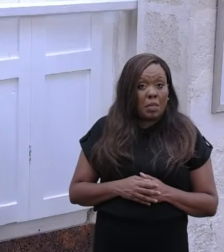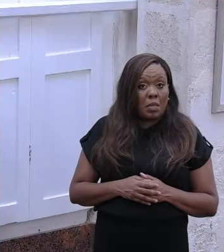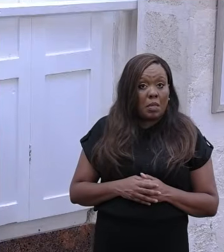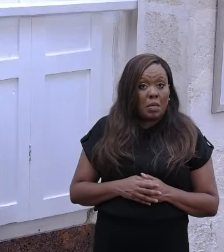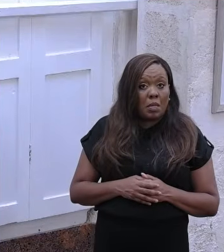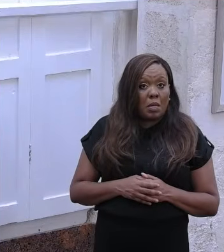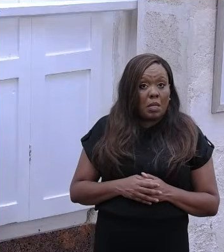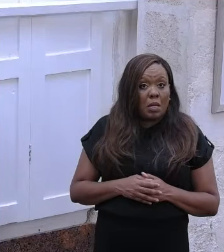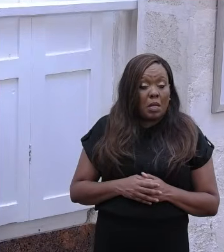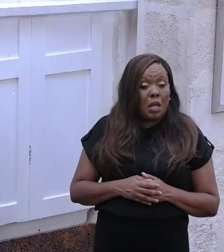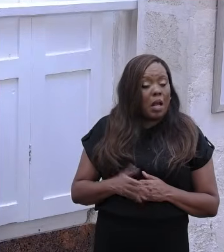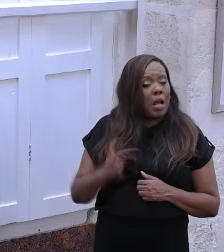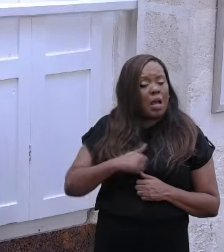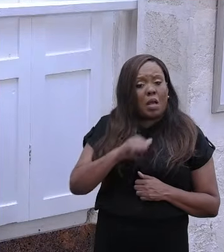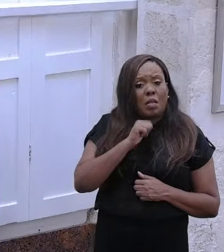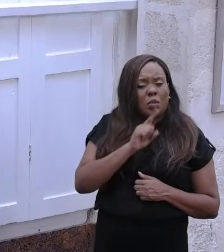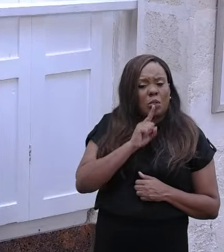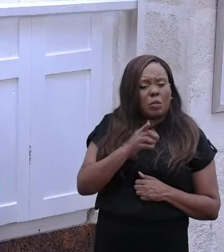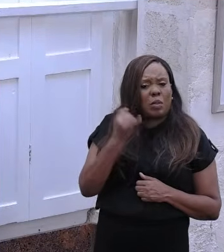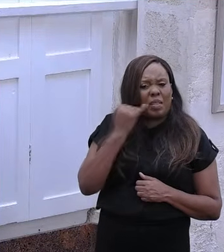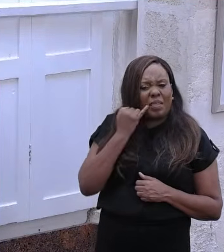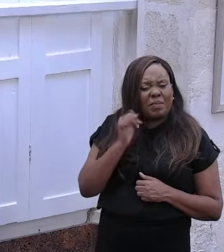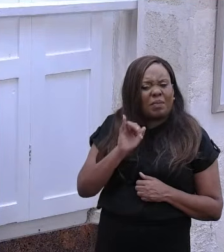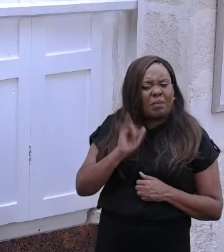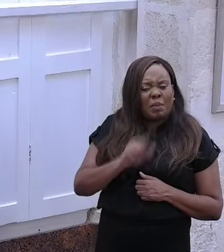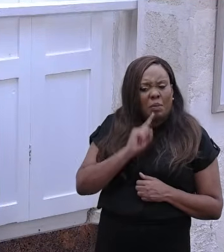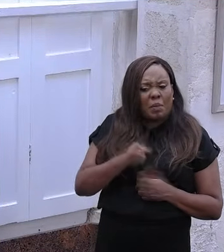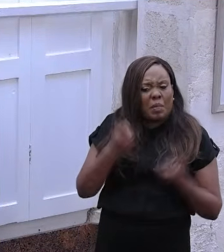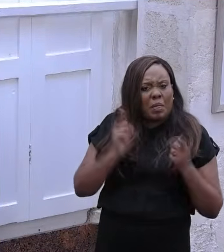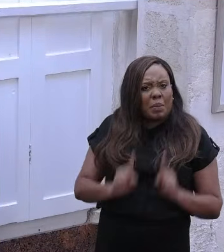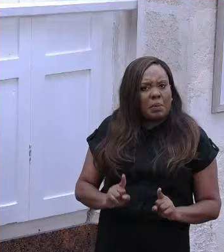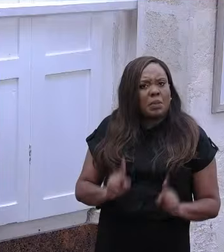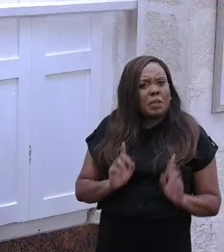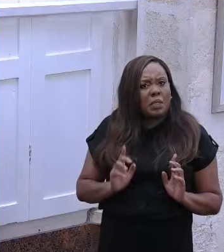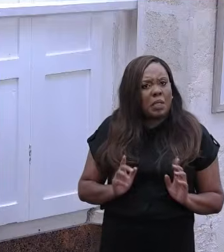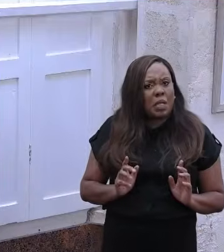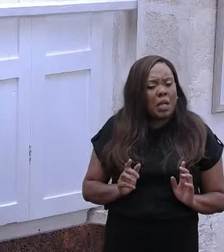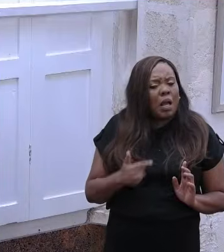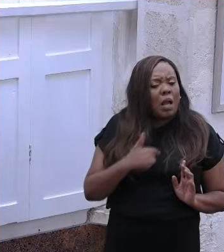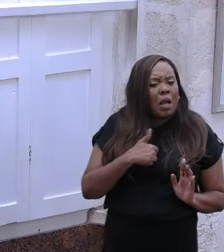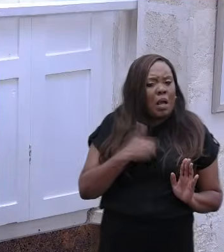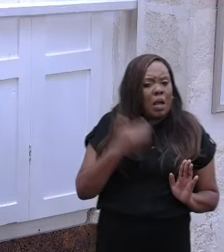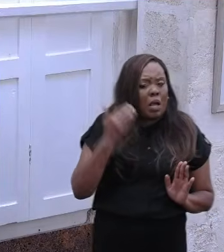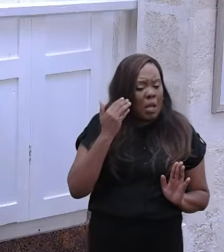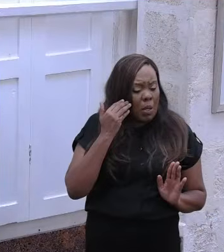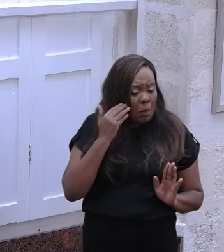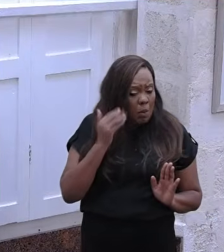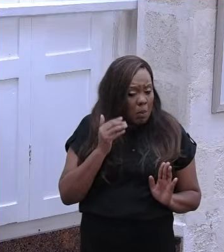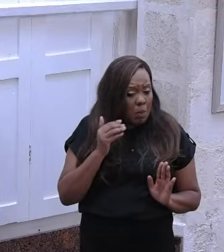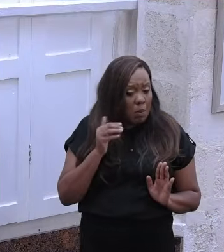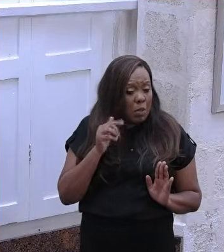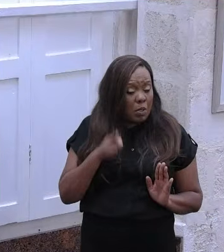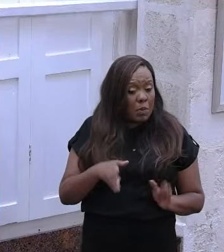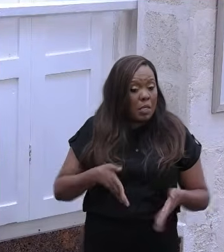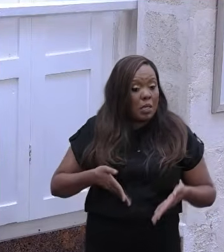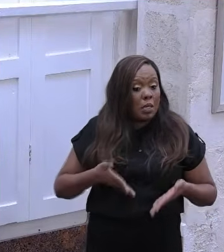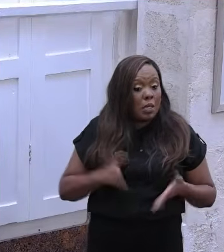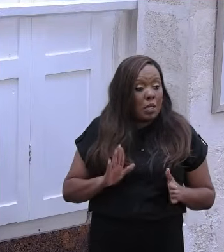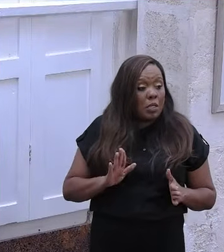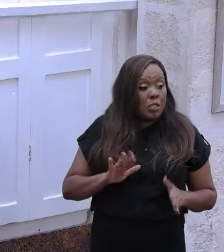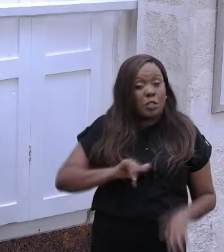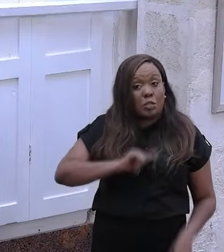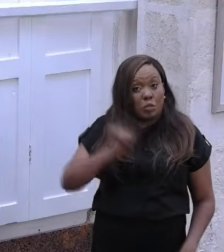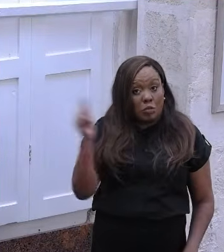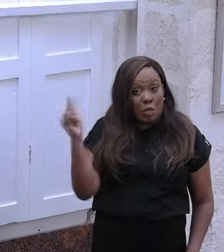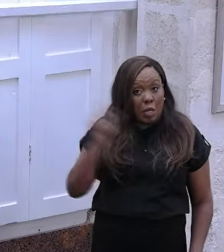is necessarily the case. I know that you may be permitted to move, but